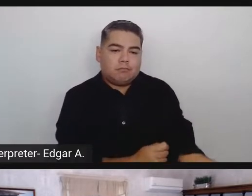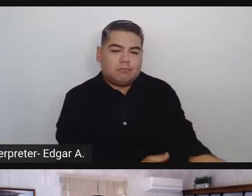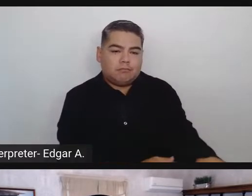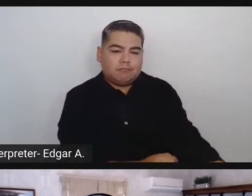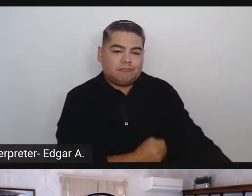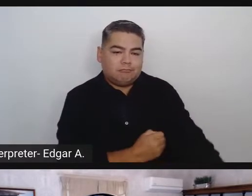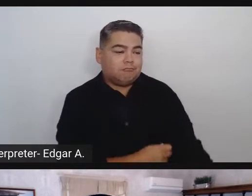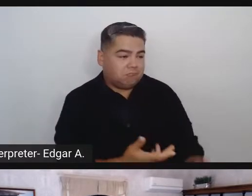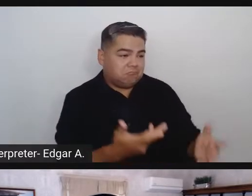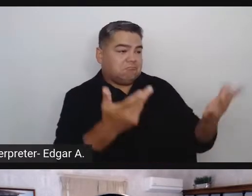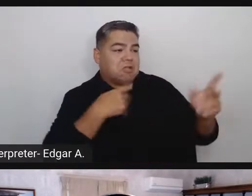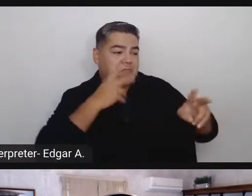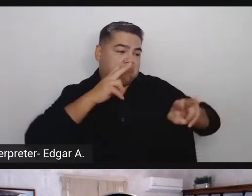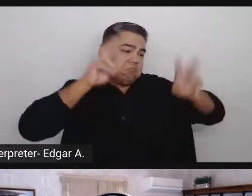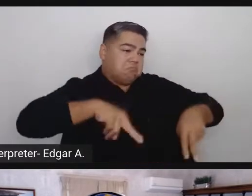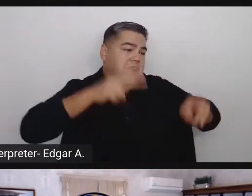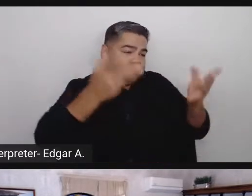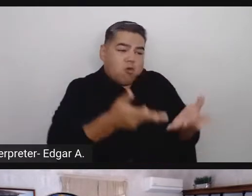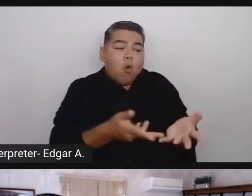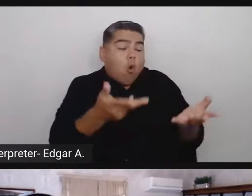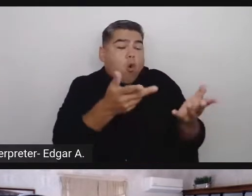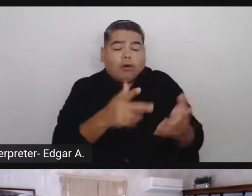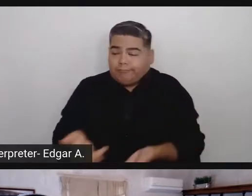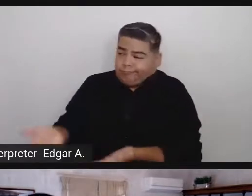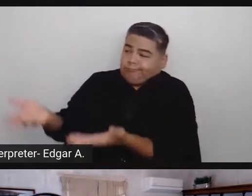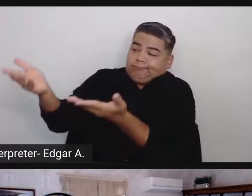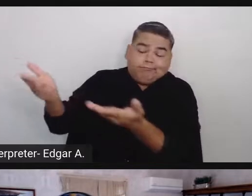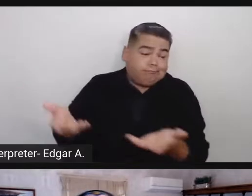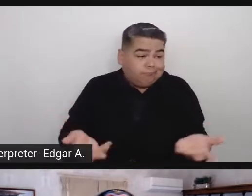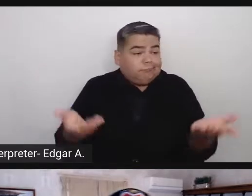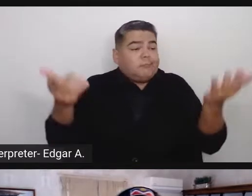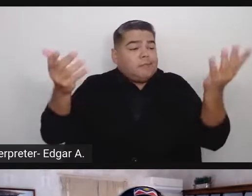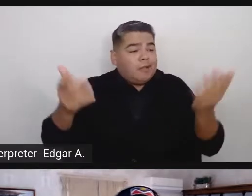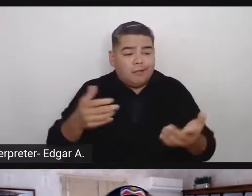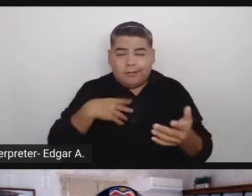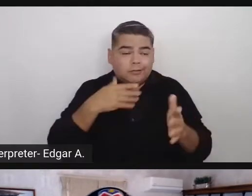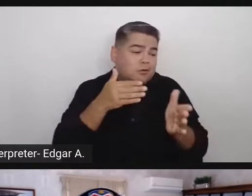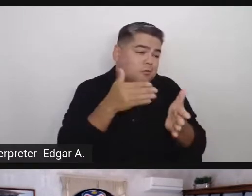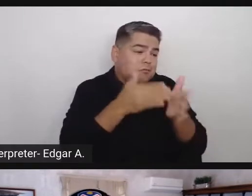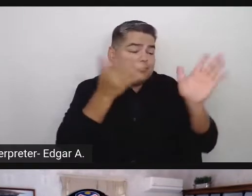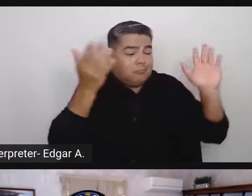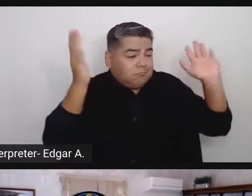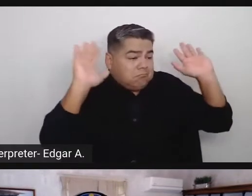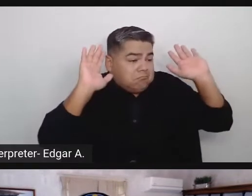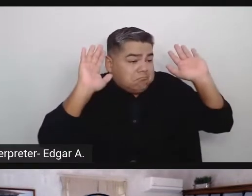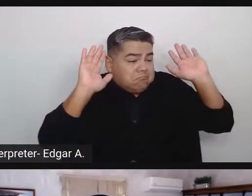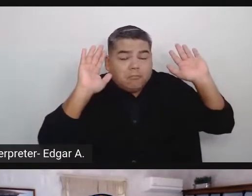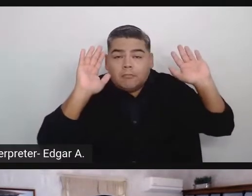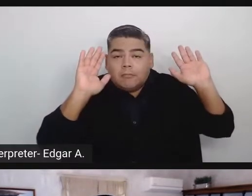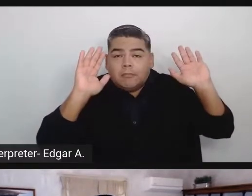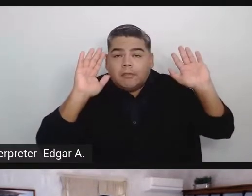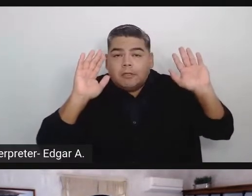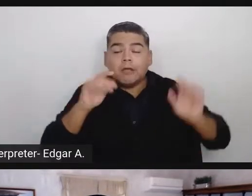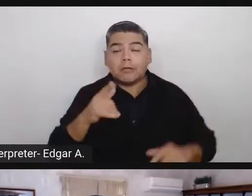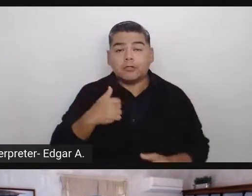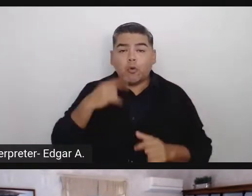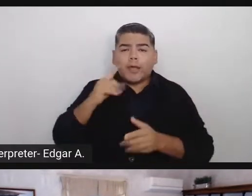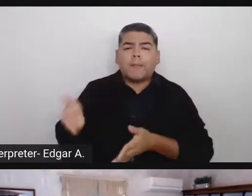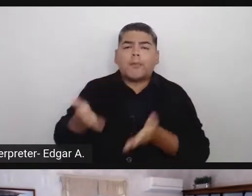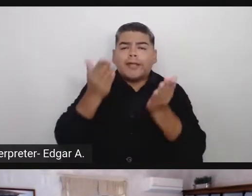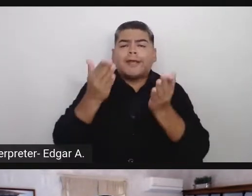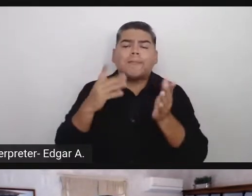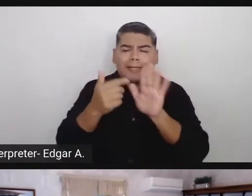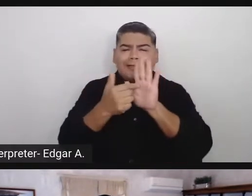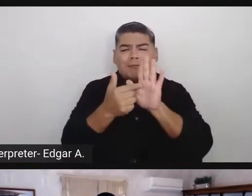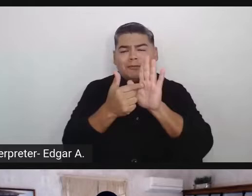the quote unquote frivolous lawsuit type of thing? Right. Well, I do bring up examples and I do talk about the legal aspect because I feel like because